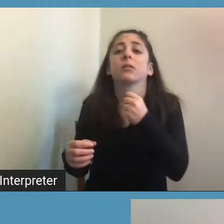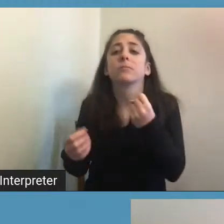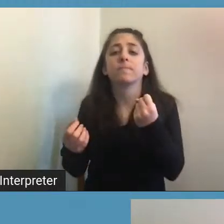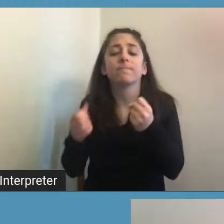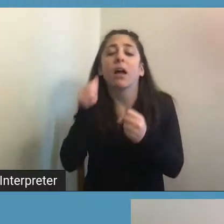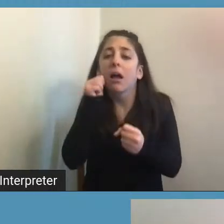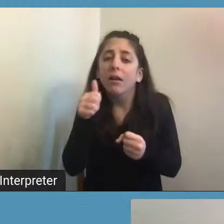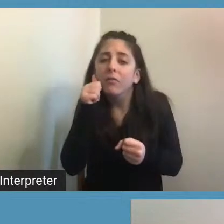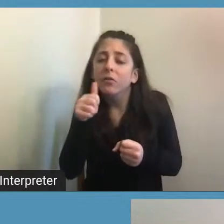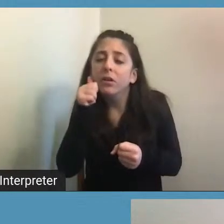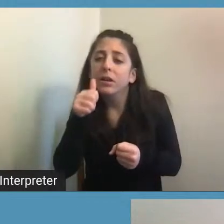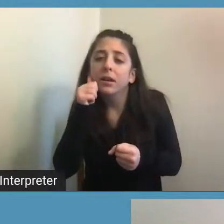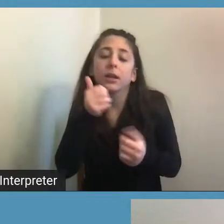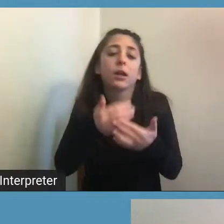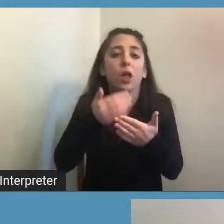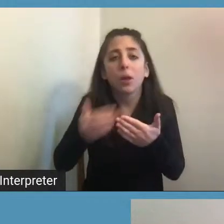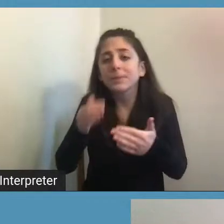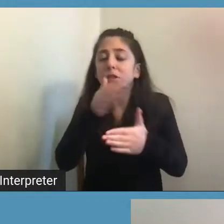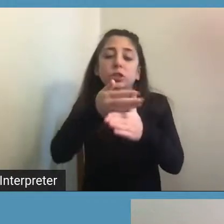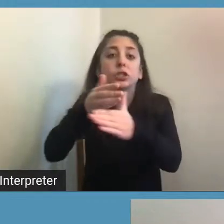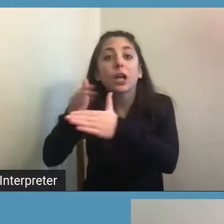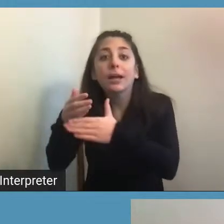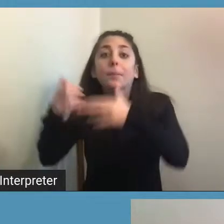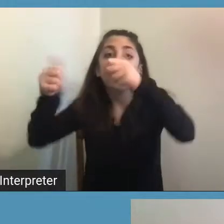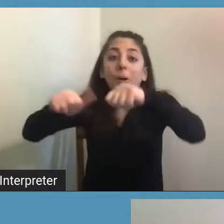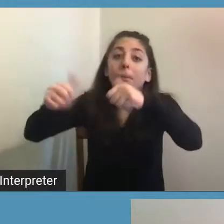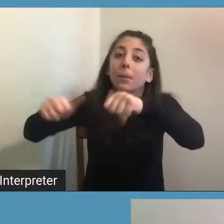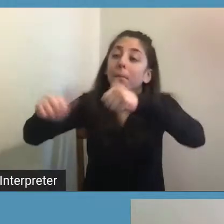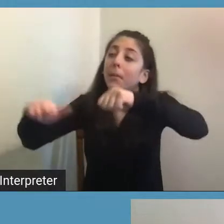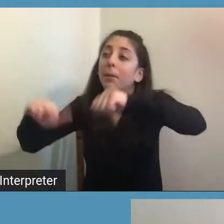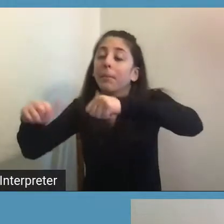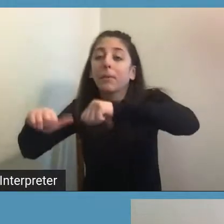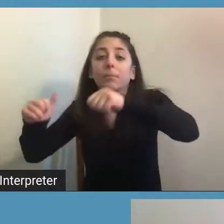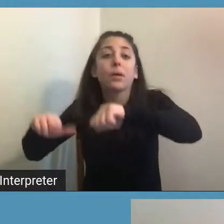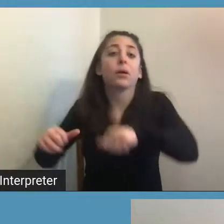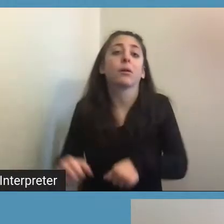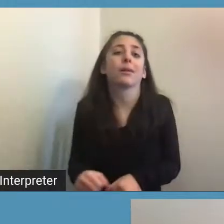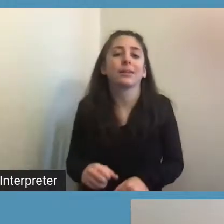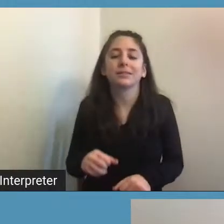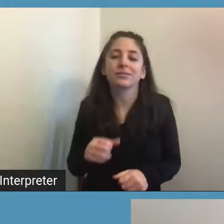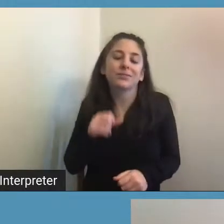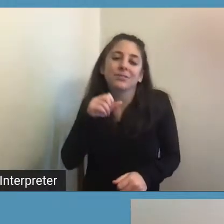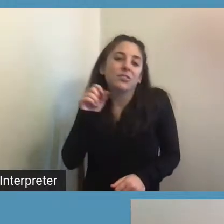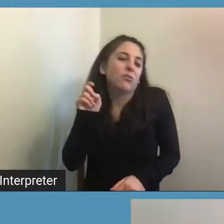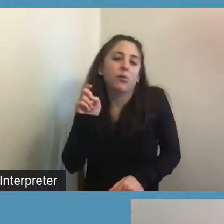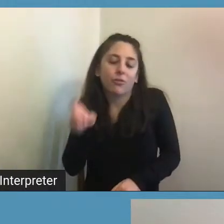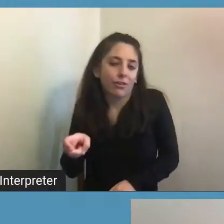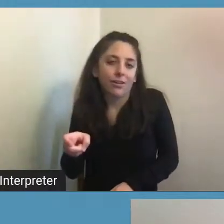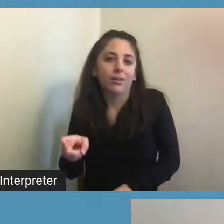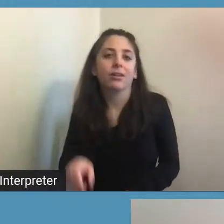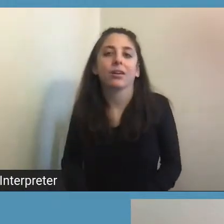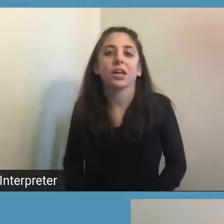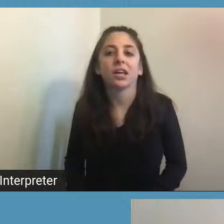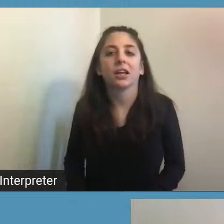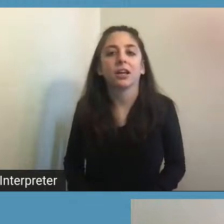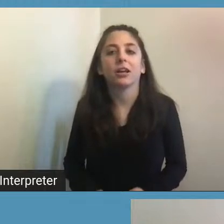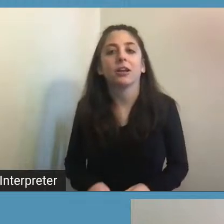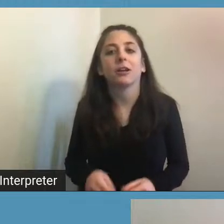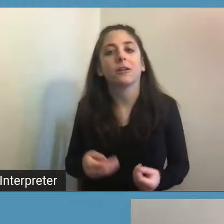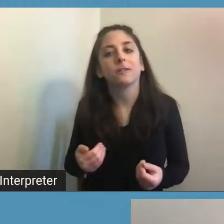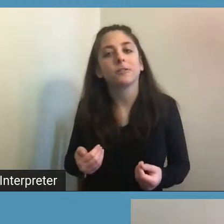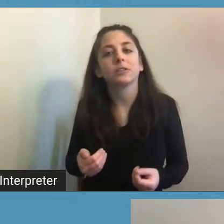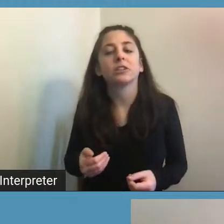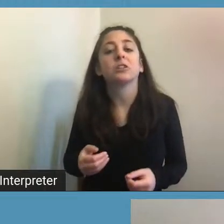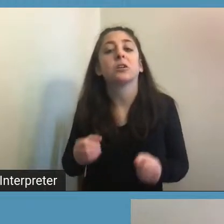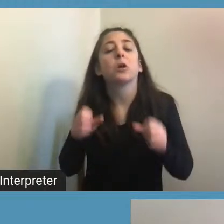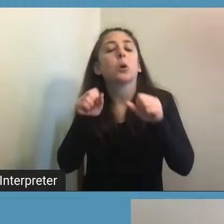to share an object, or, this day in history or things like that. We have those, but they're not necessarily, you can kind